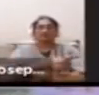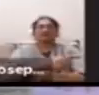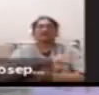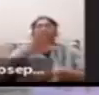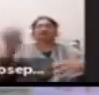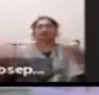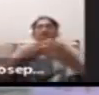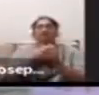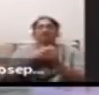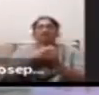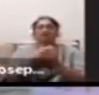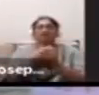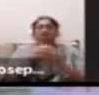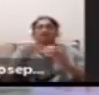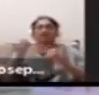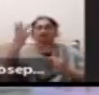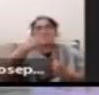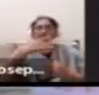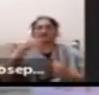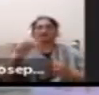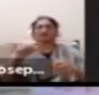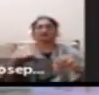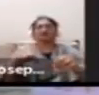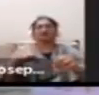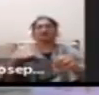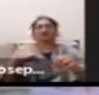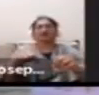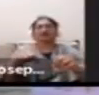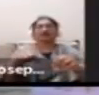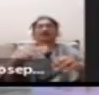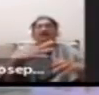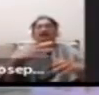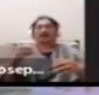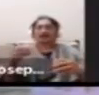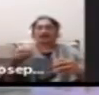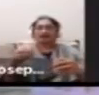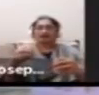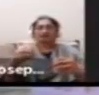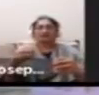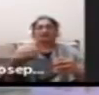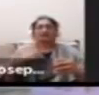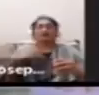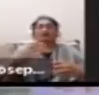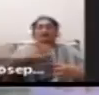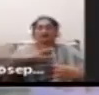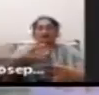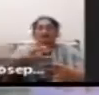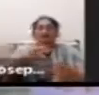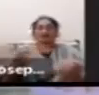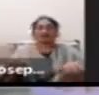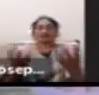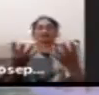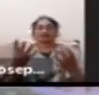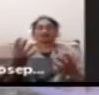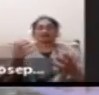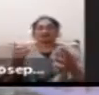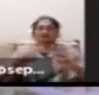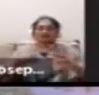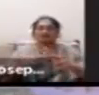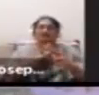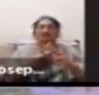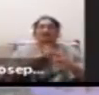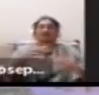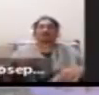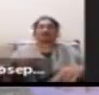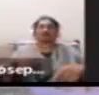really wonderful event, Wings Unlimited. And, you know, we'd like to get started with an introduction